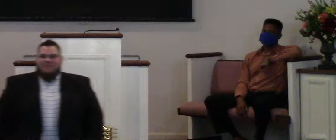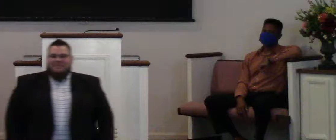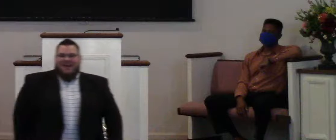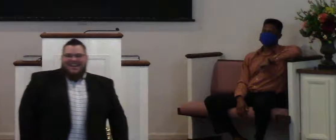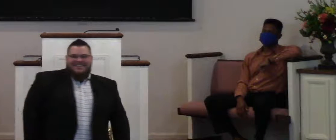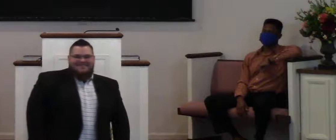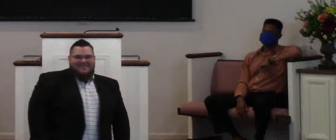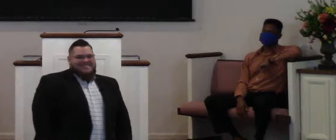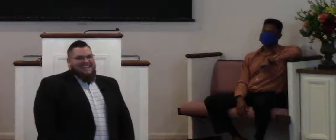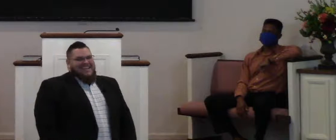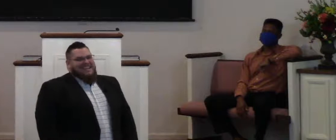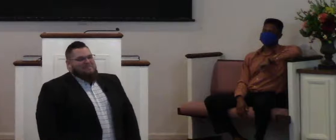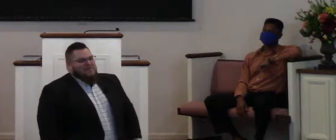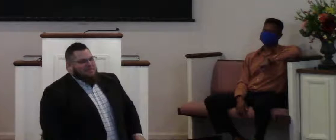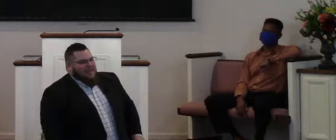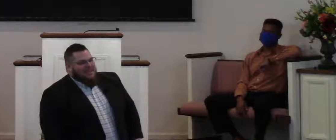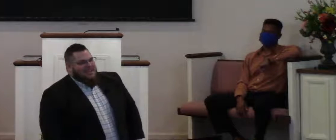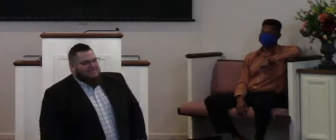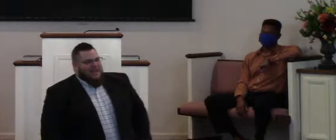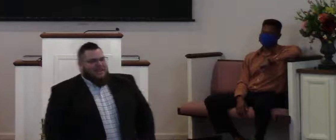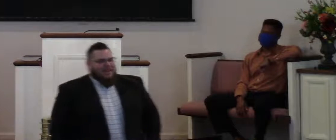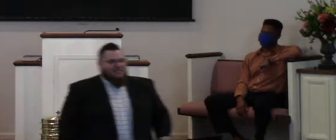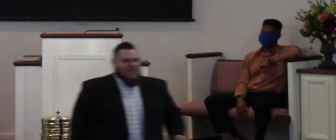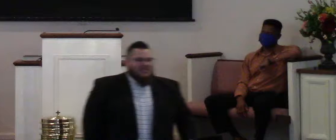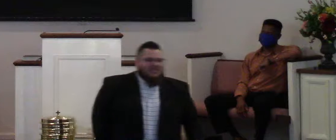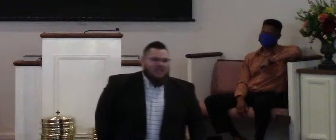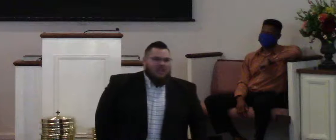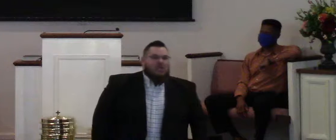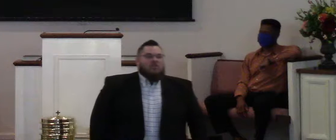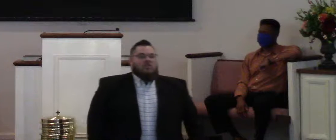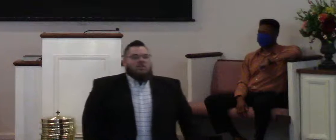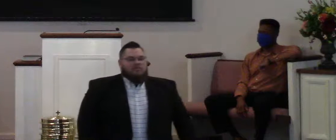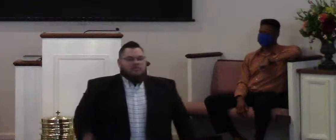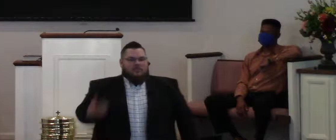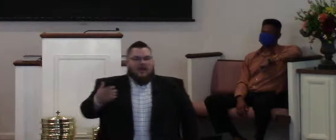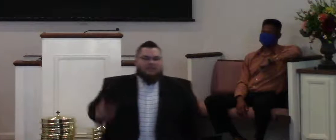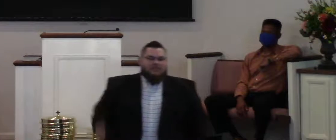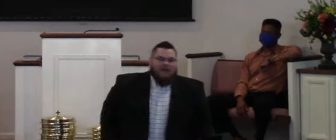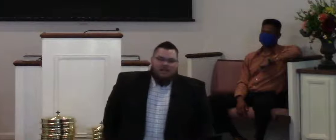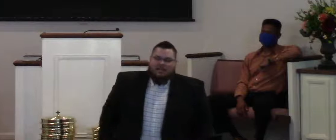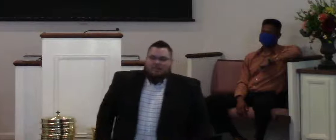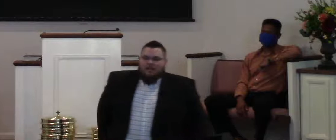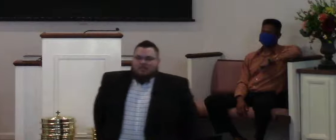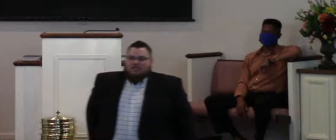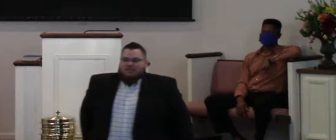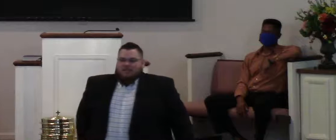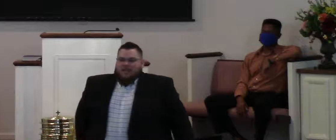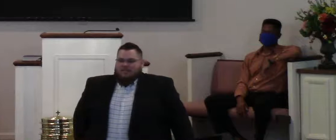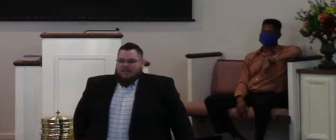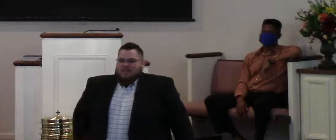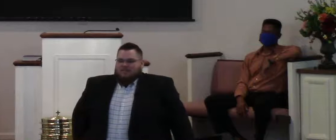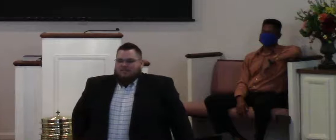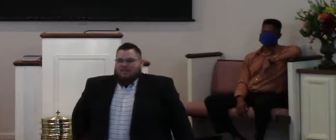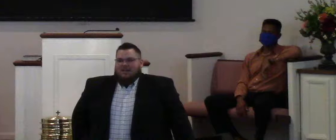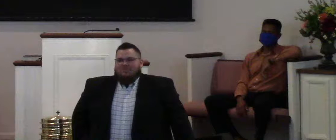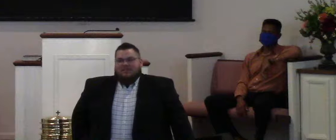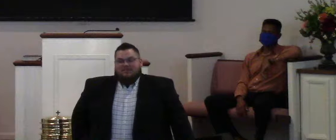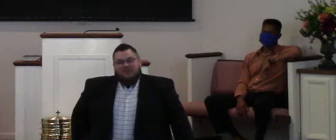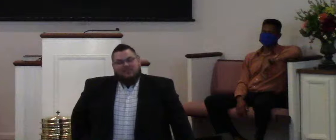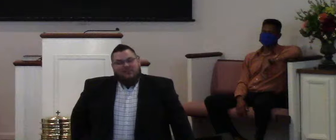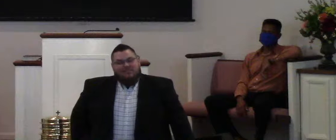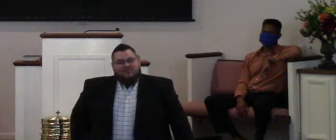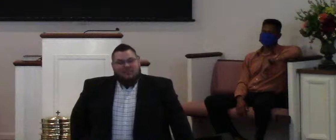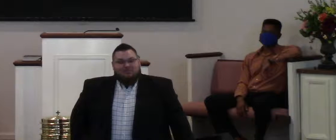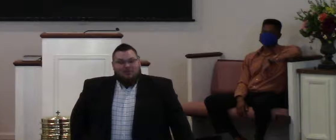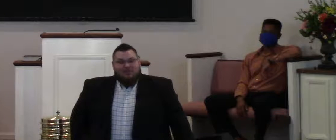hip hippopotamus, hip hip hooray, God made all of us. You know, I'm kind of embarrassed to do the hand signs most of the time, but it's